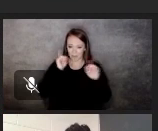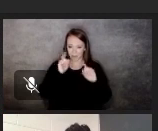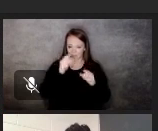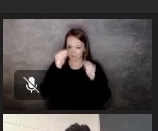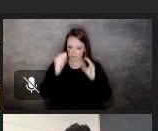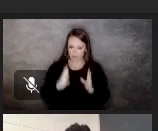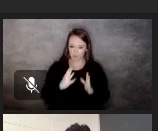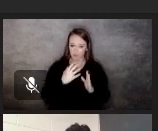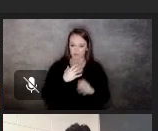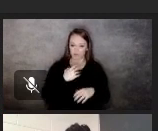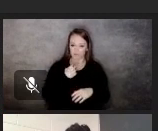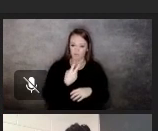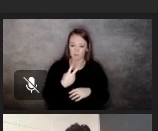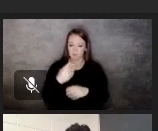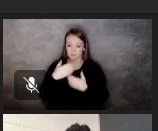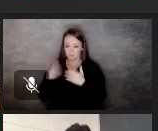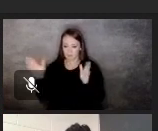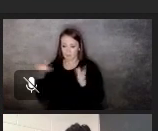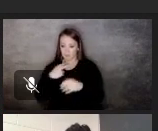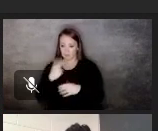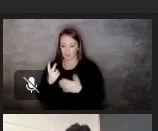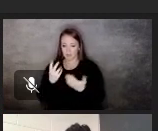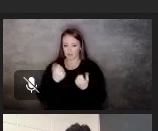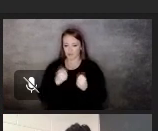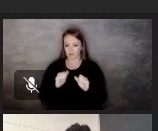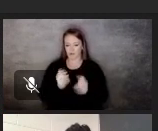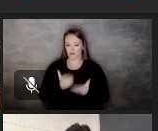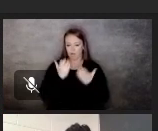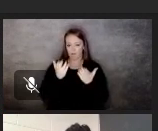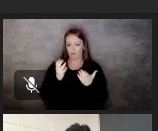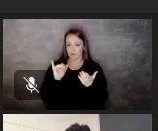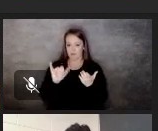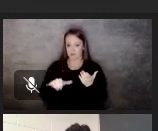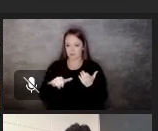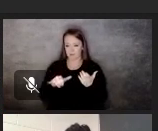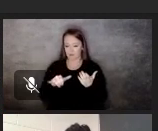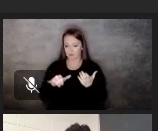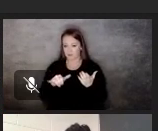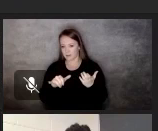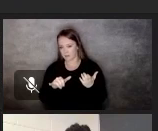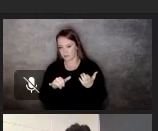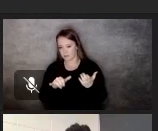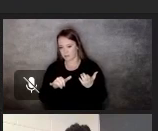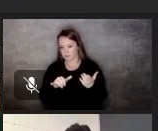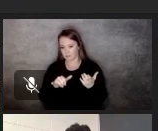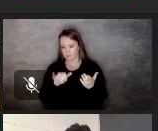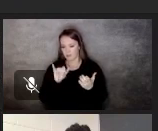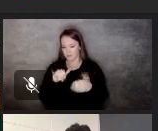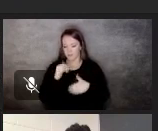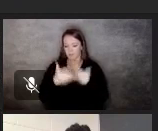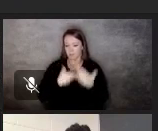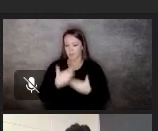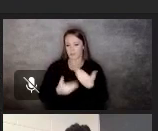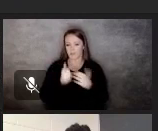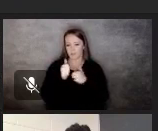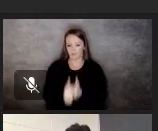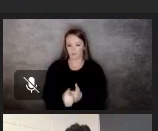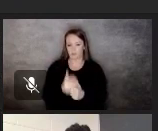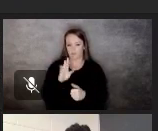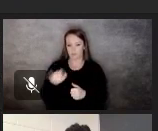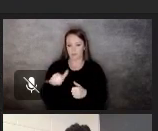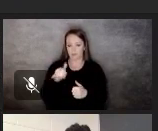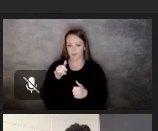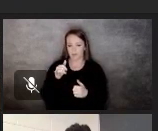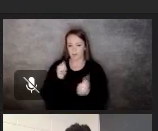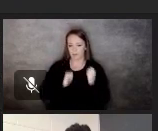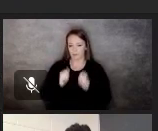between content areas. And so this is the process followed by the visual and performing arts. And usually it's one or two